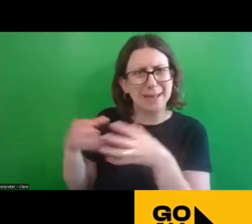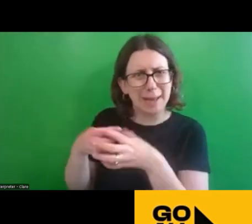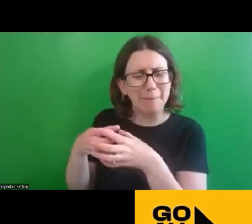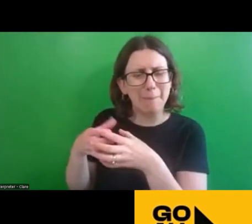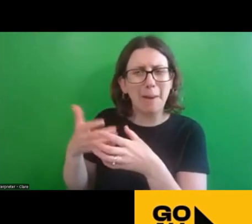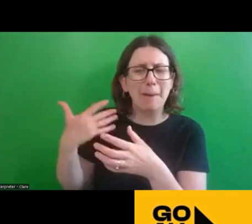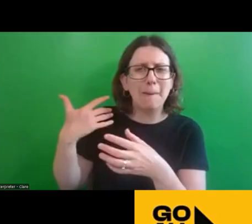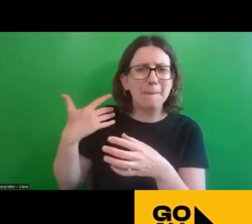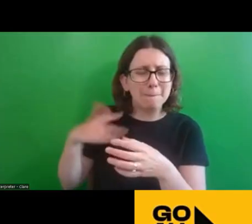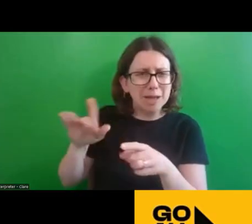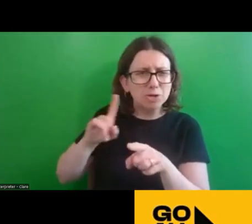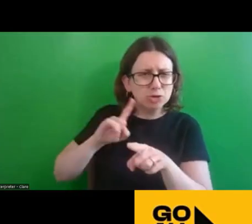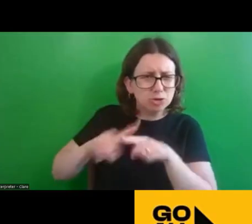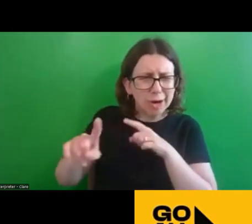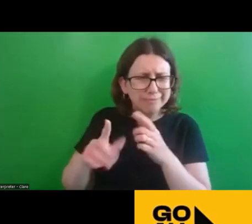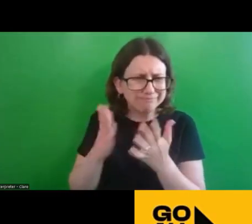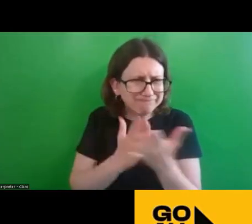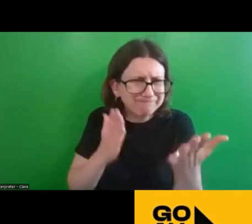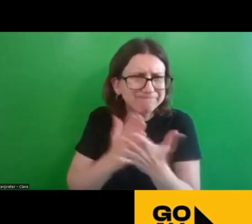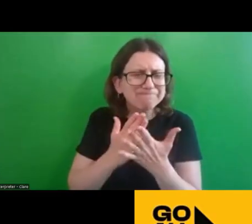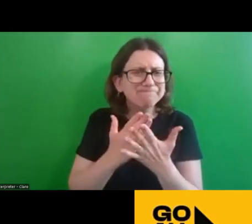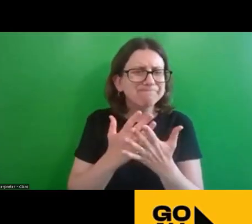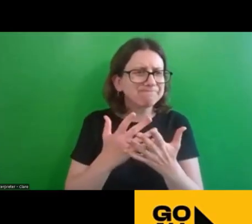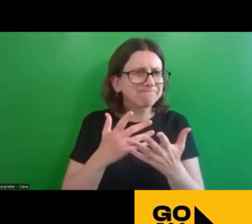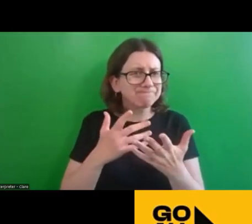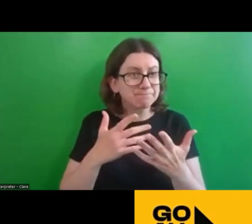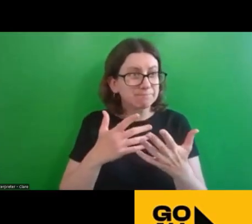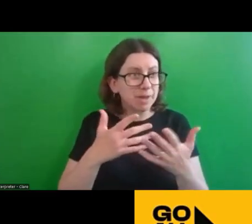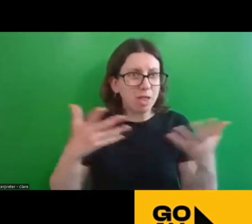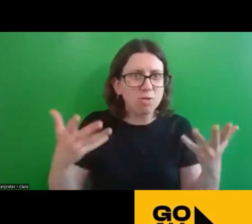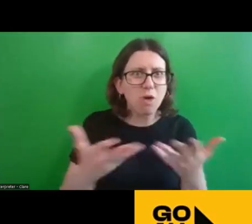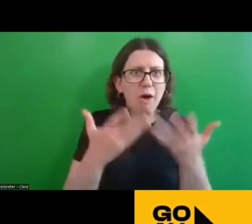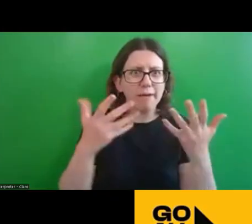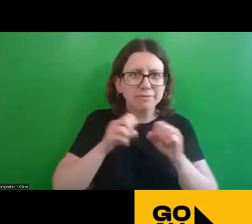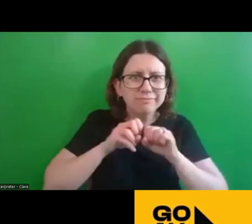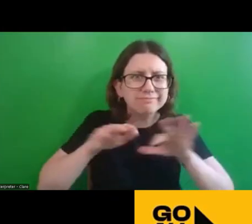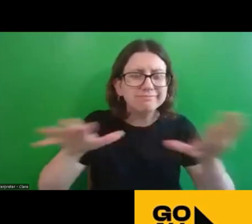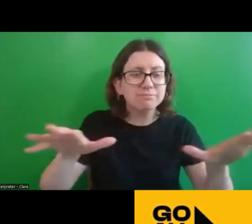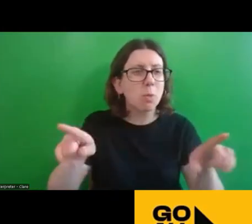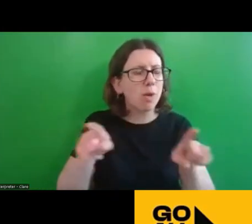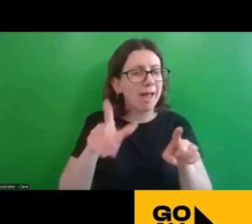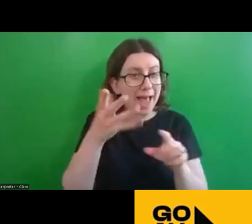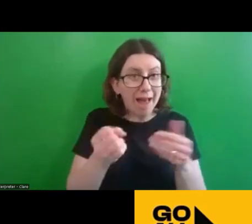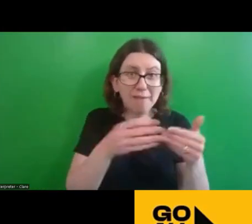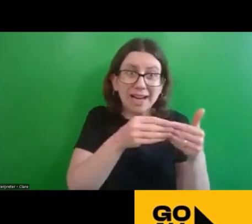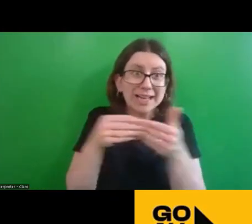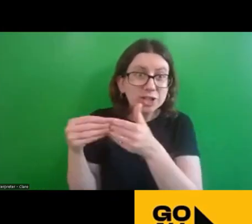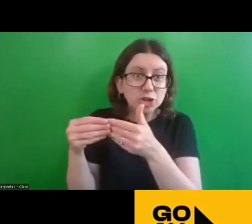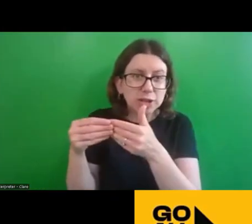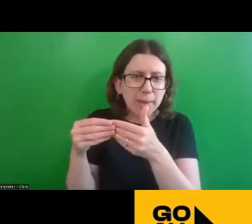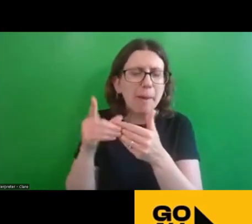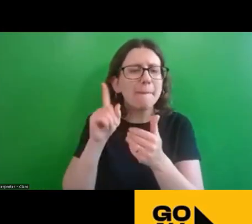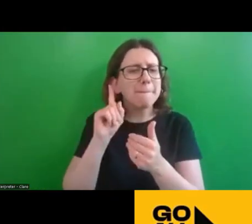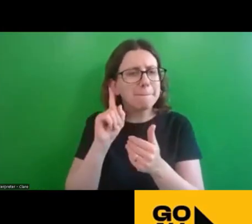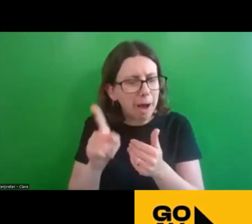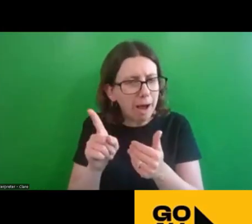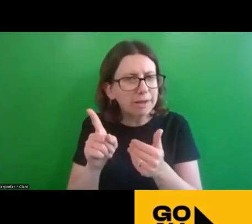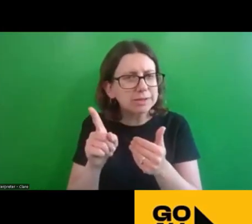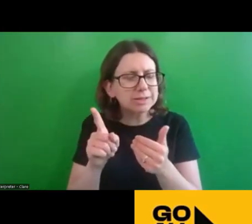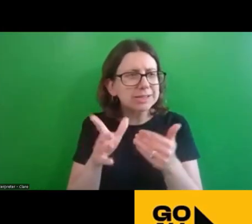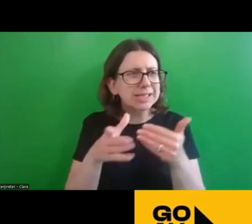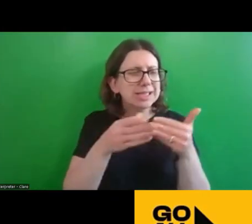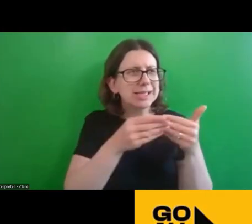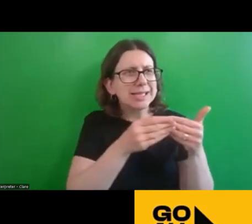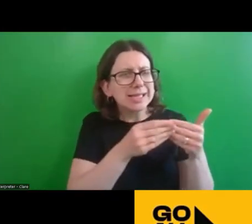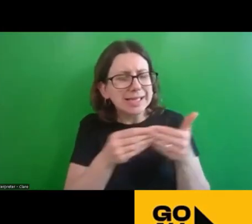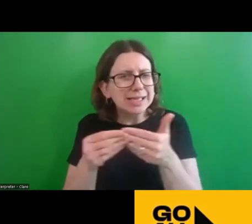it thrives in terms of providing an amount of kind of leadership, but leadership that catalyzes. So it's not about being